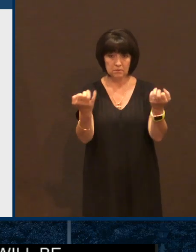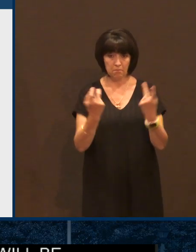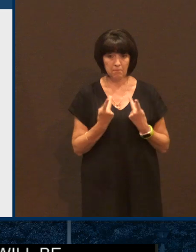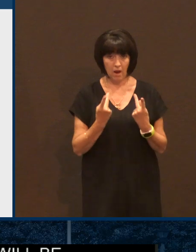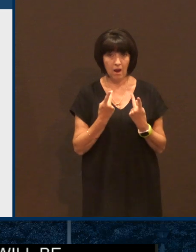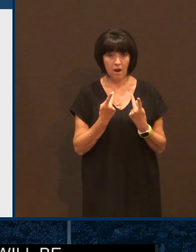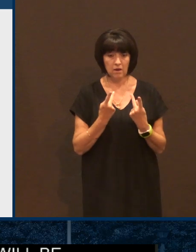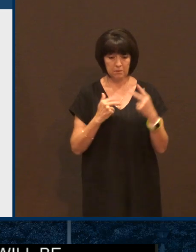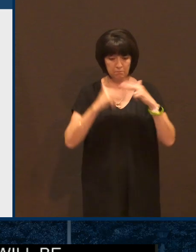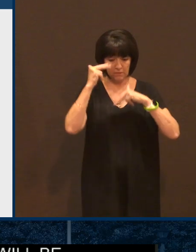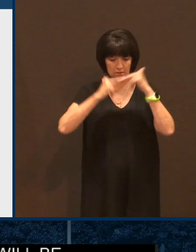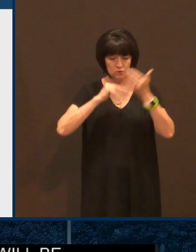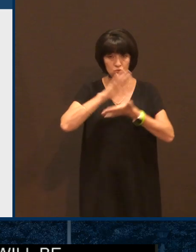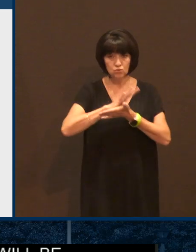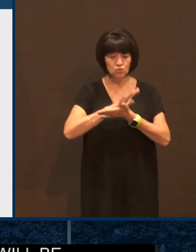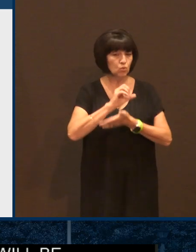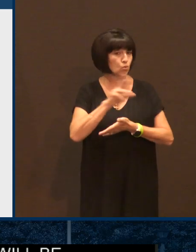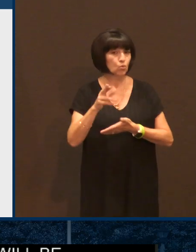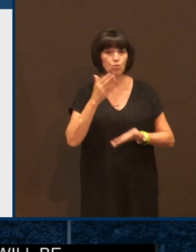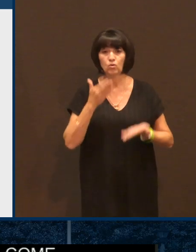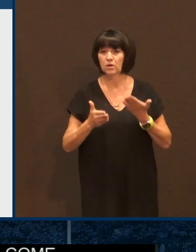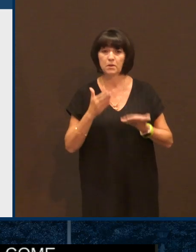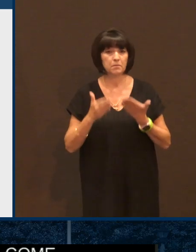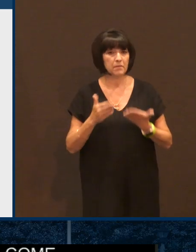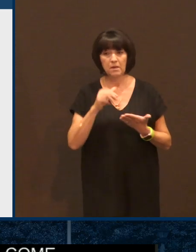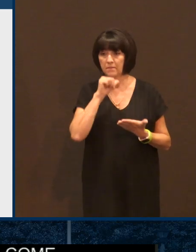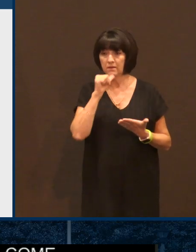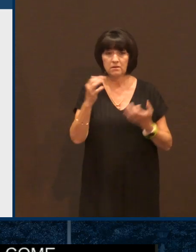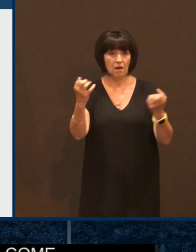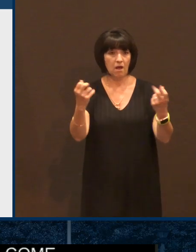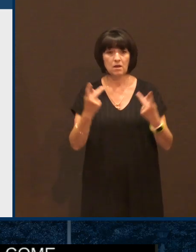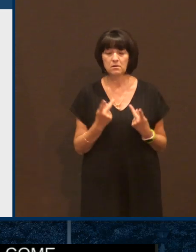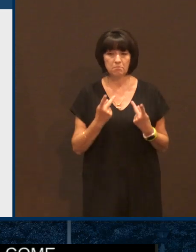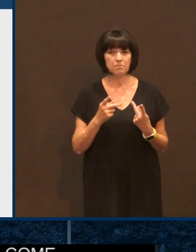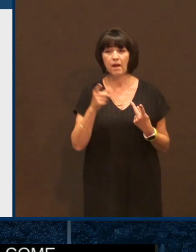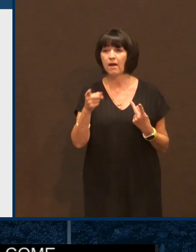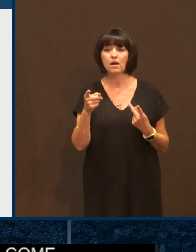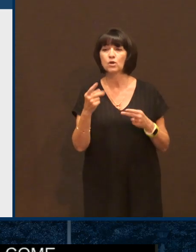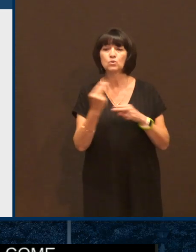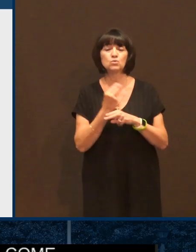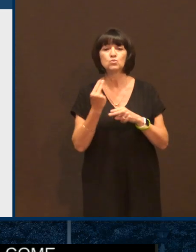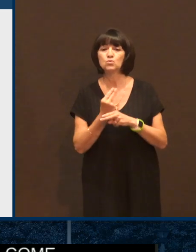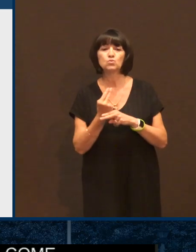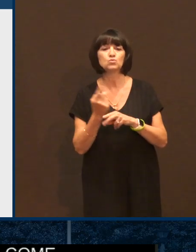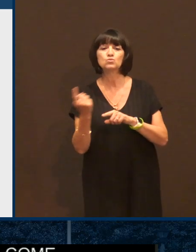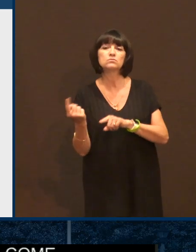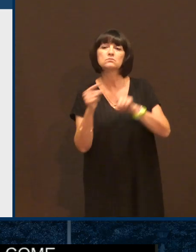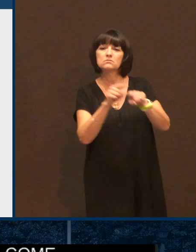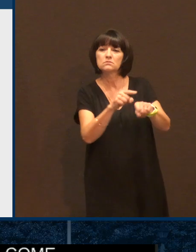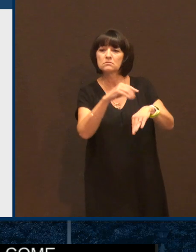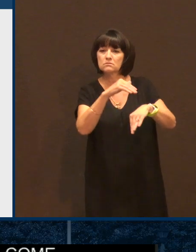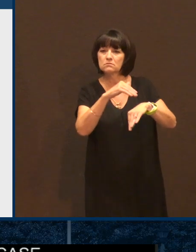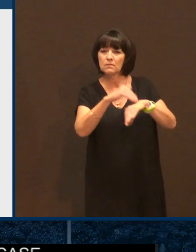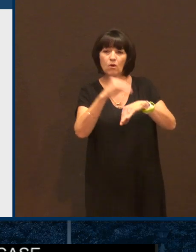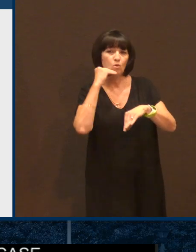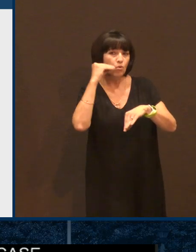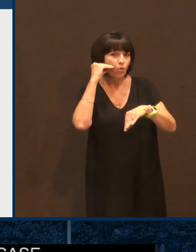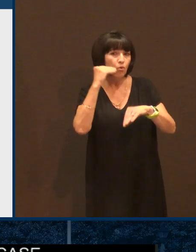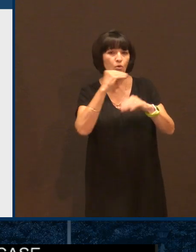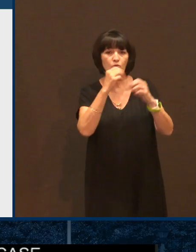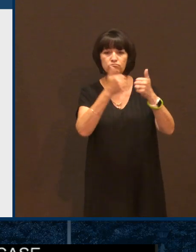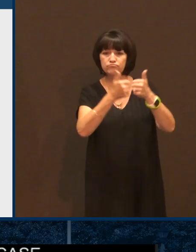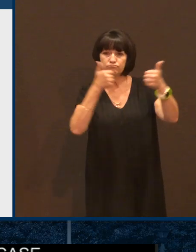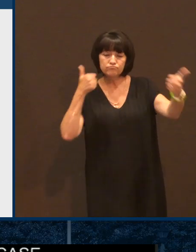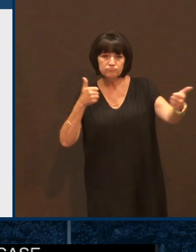going to be additional support. And we're also aware that we're going to need to perhaps provide after-school and